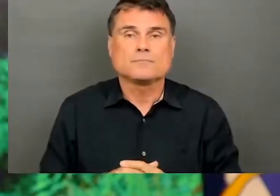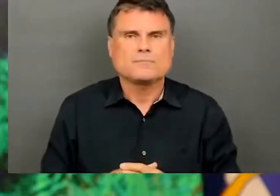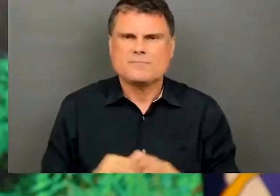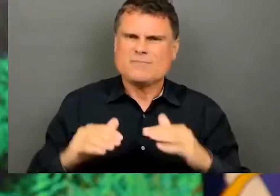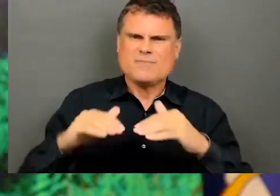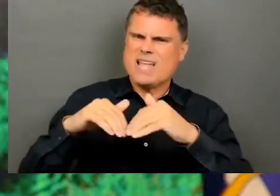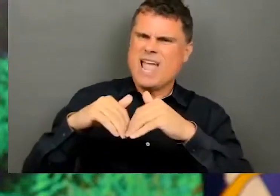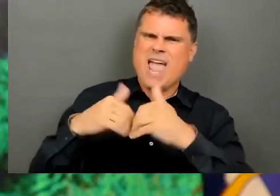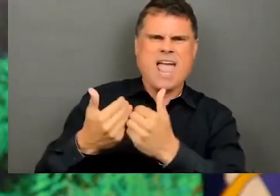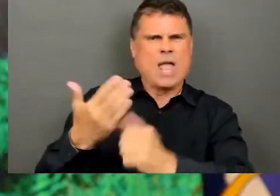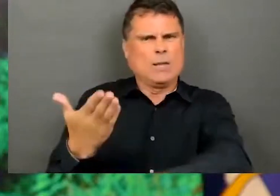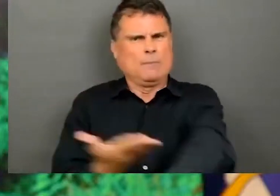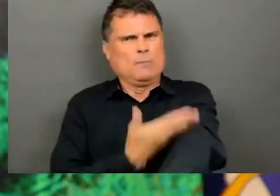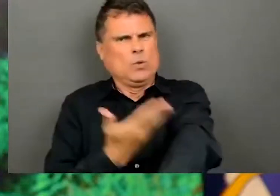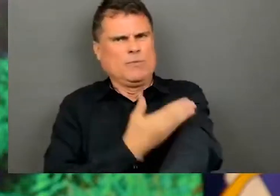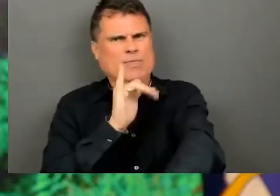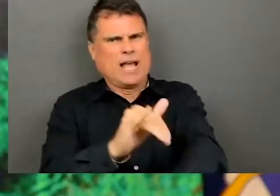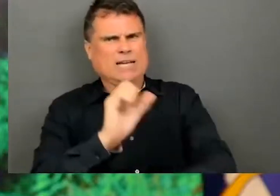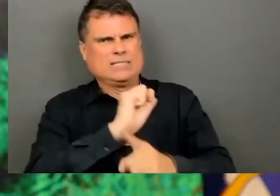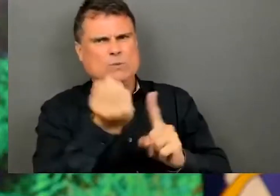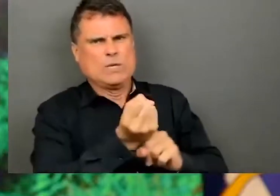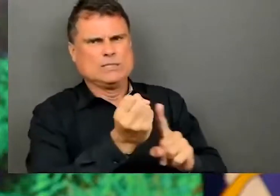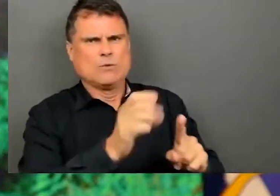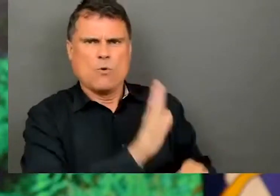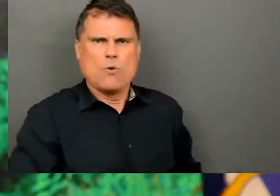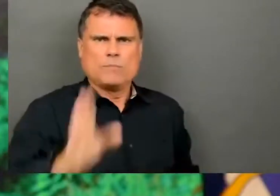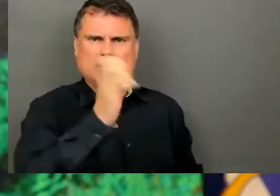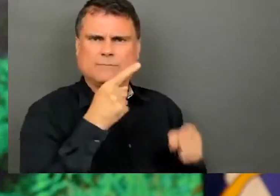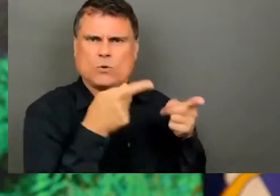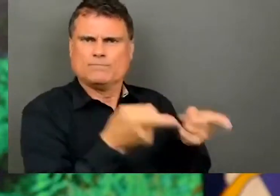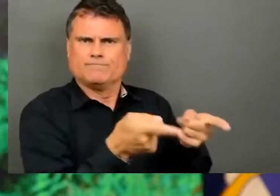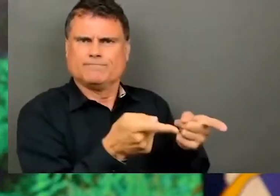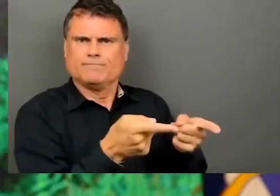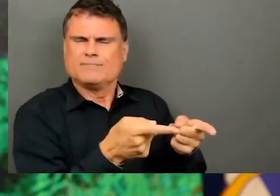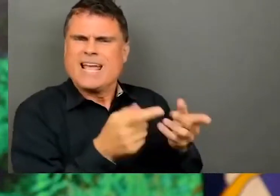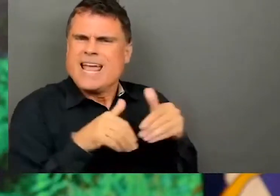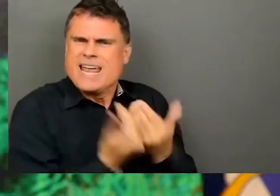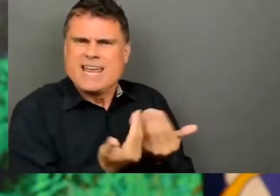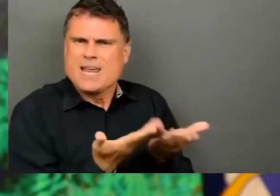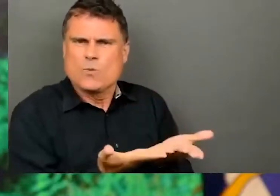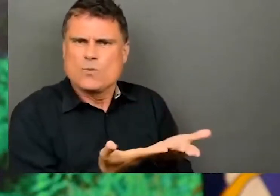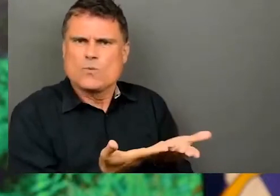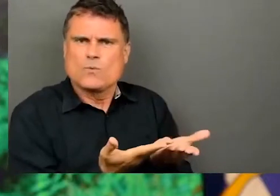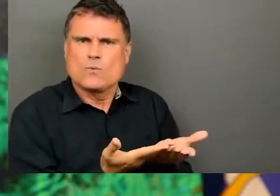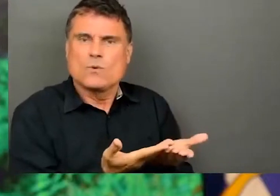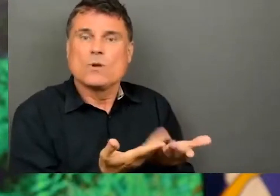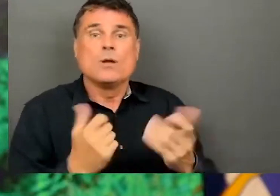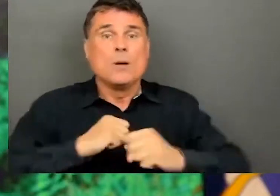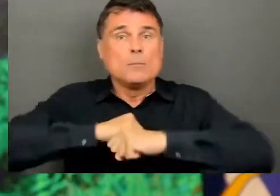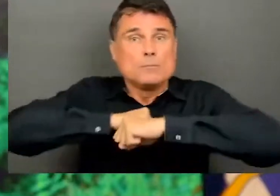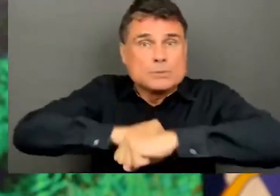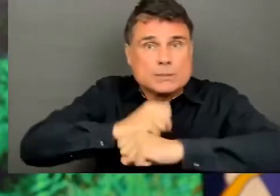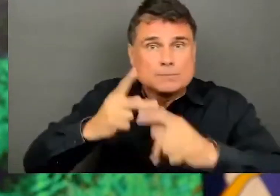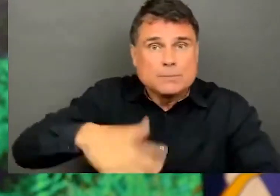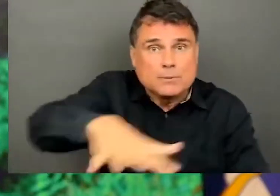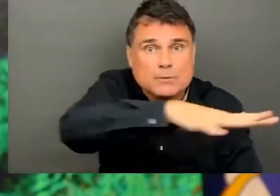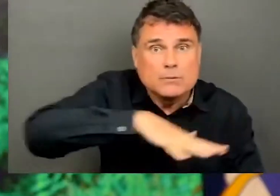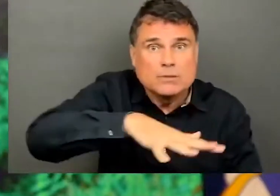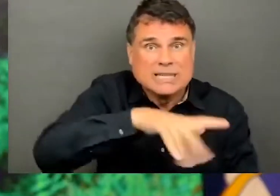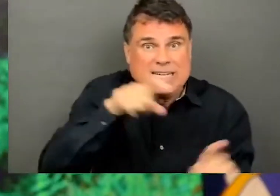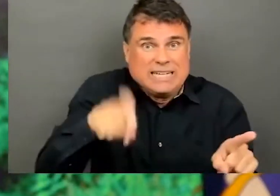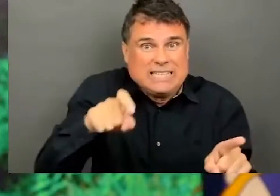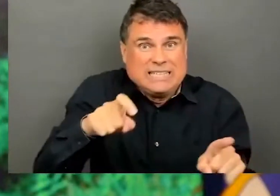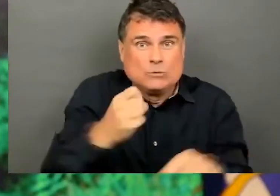in a way that protects people who use drugs and prescribers, and that we learn as we go, including making